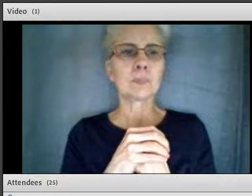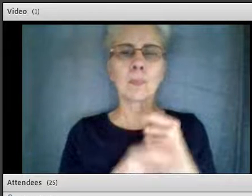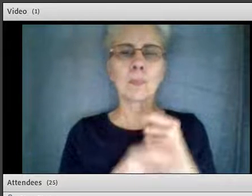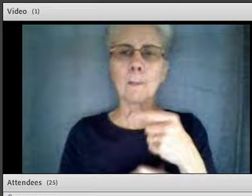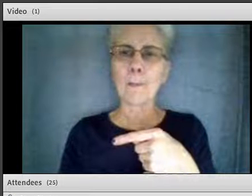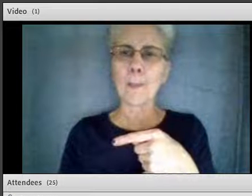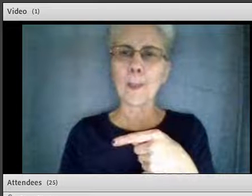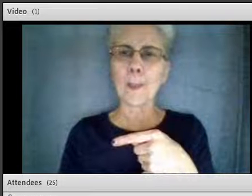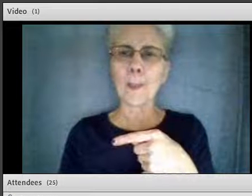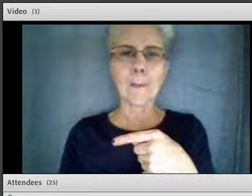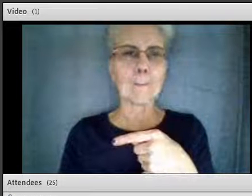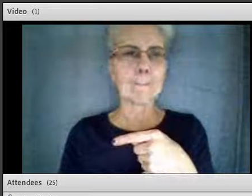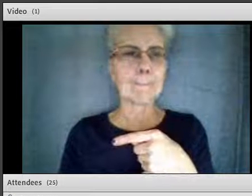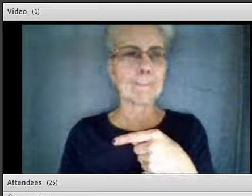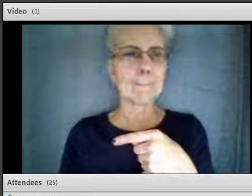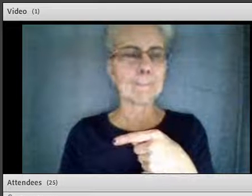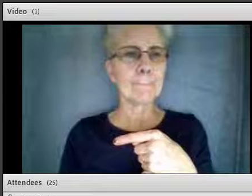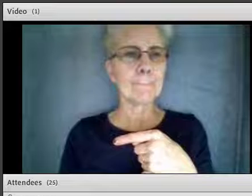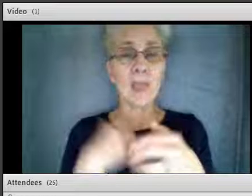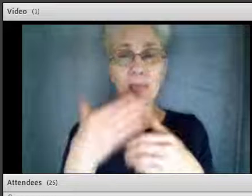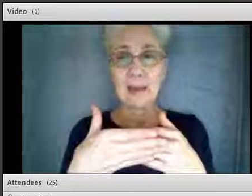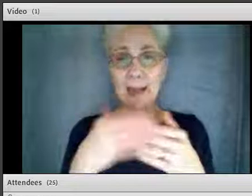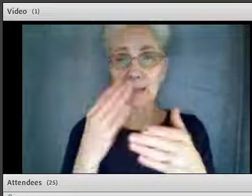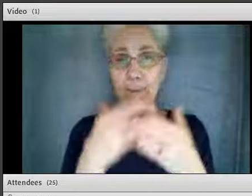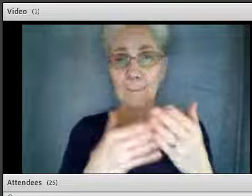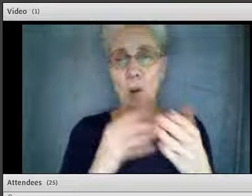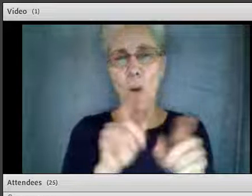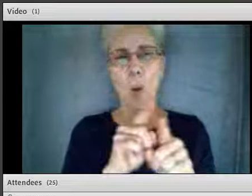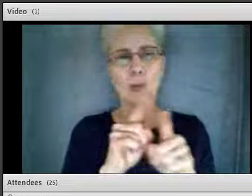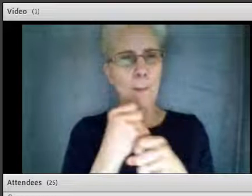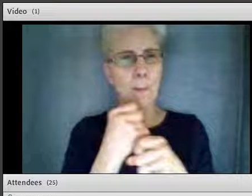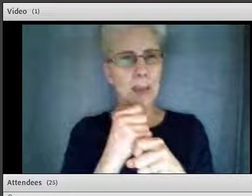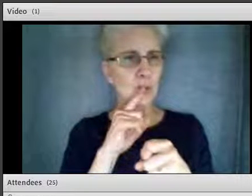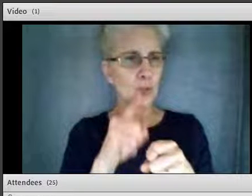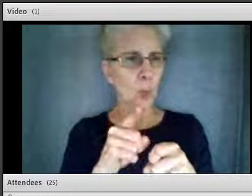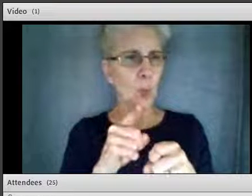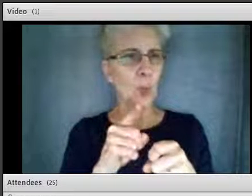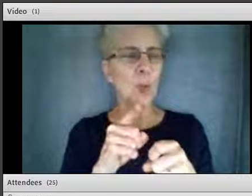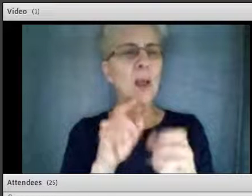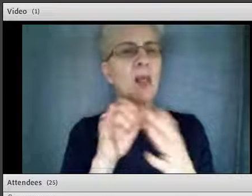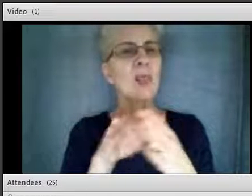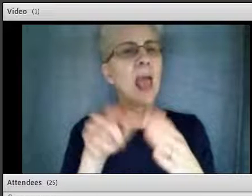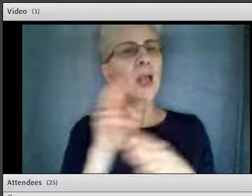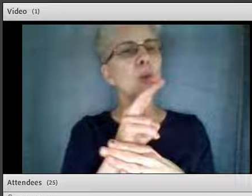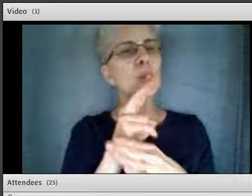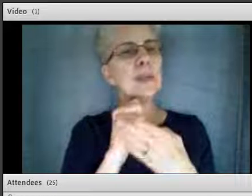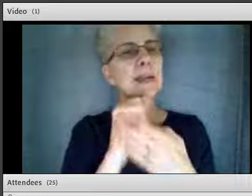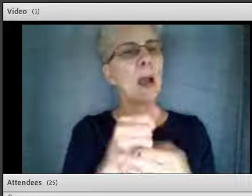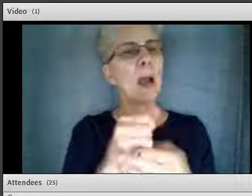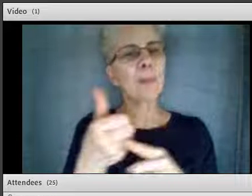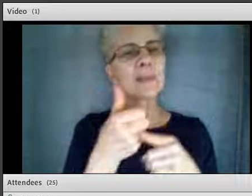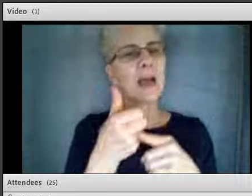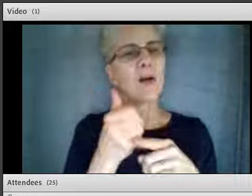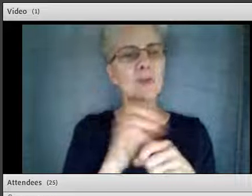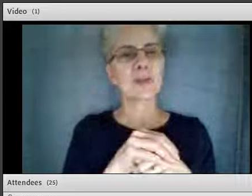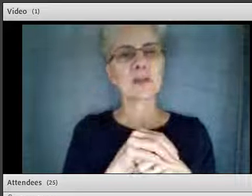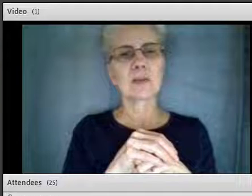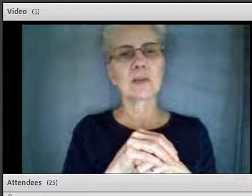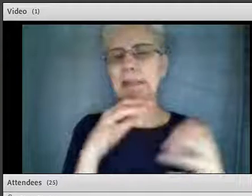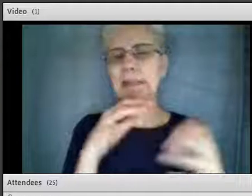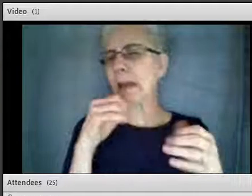Next part of this is also making sure that users can help themselves. Study after study shows that users